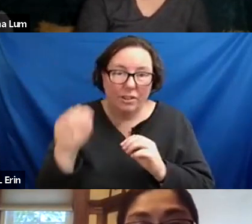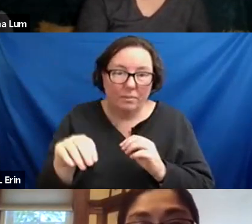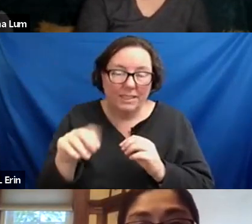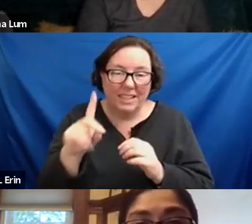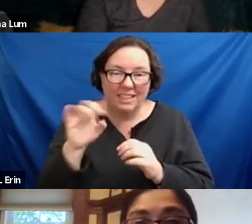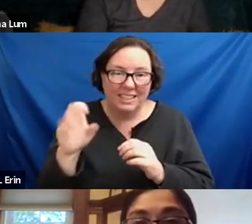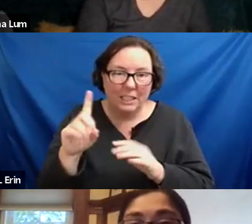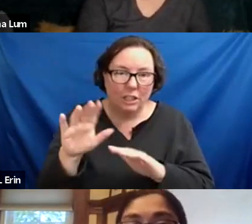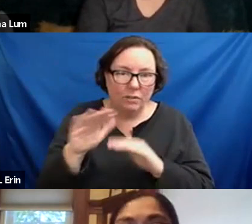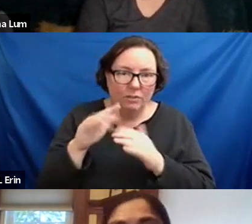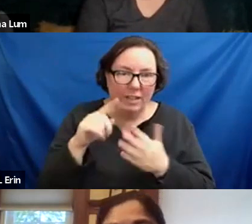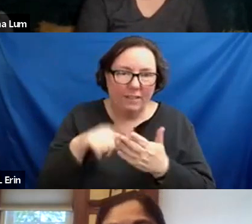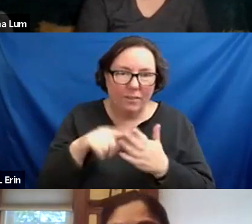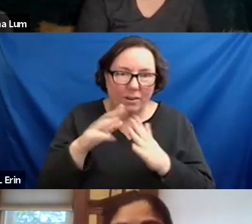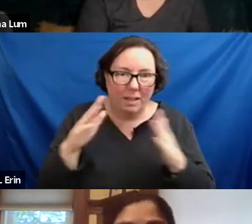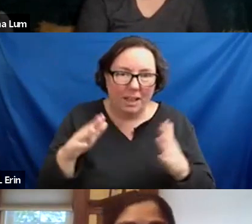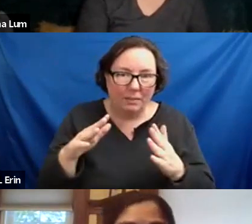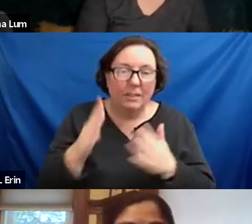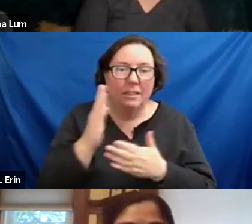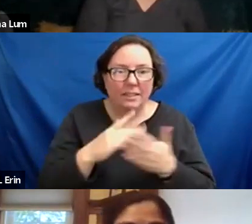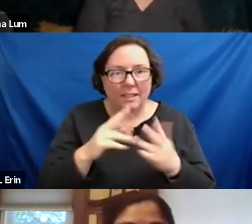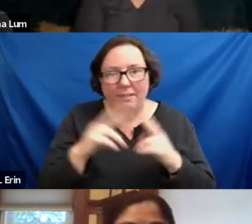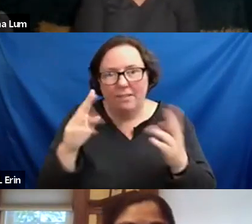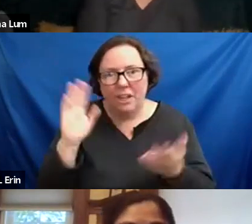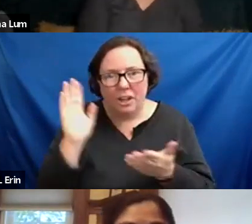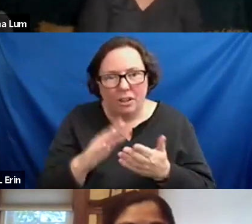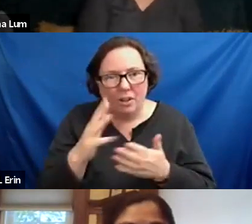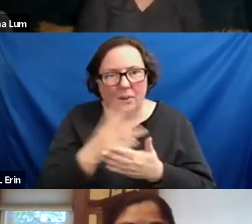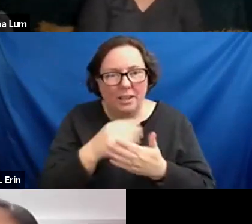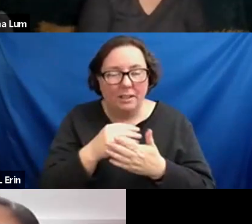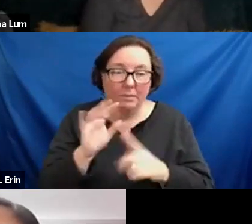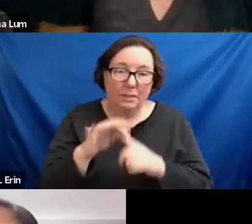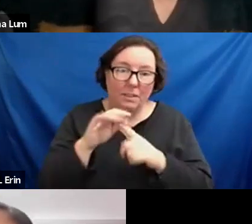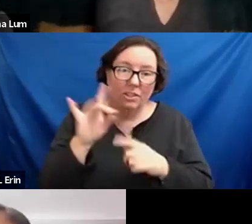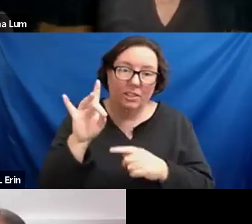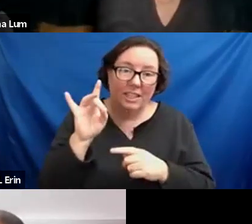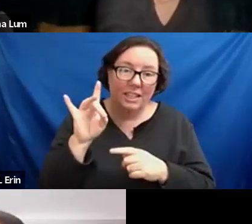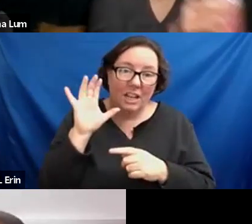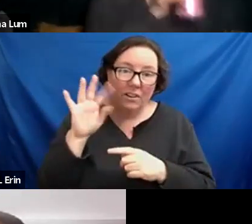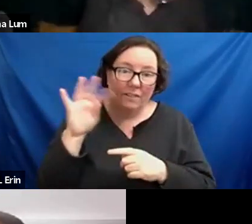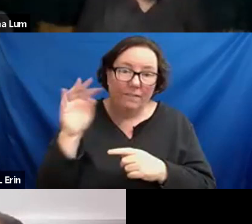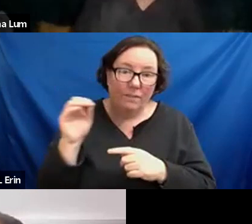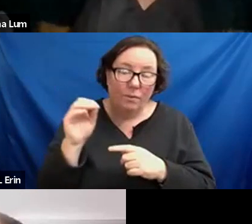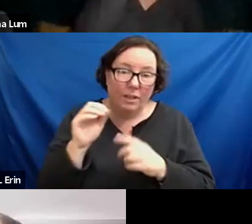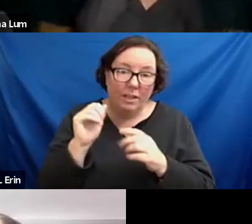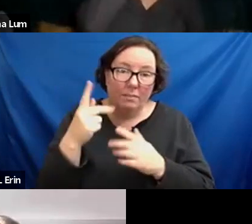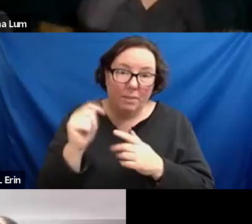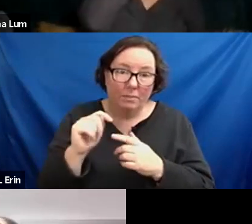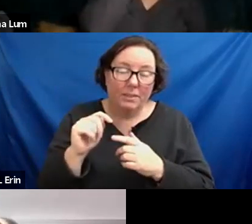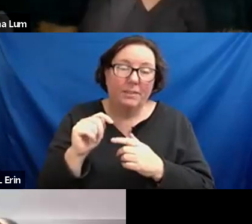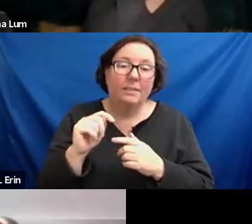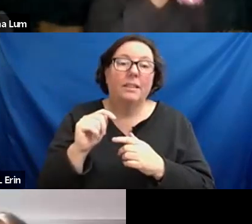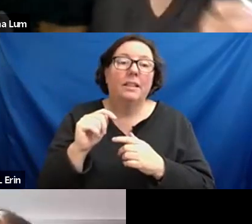restricted affordable housing, and some of it very low income, especially the 840 apartments at BHA's Mildred C. Haley and